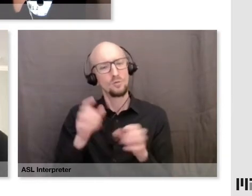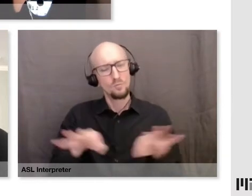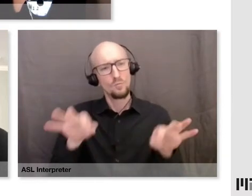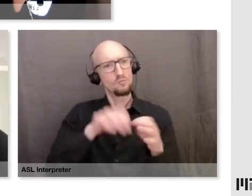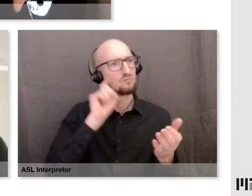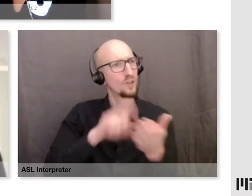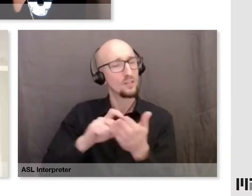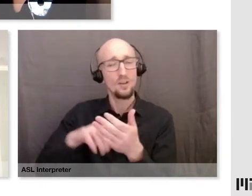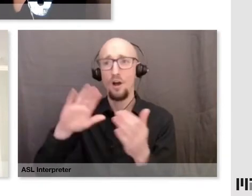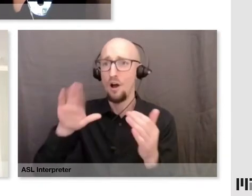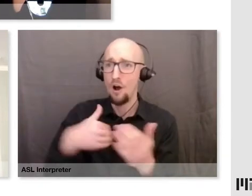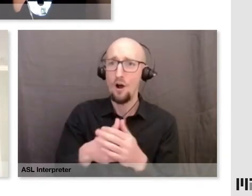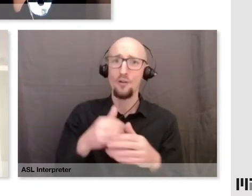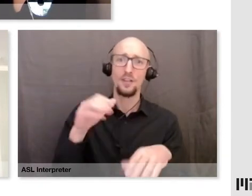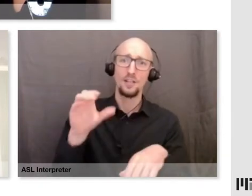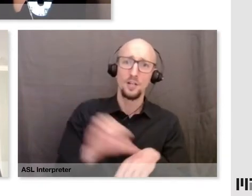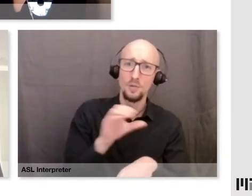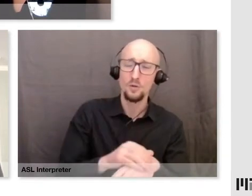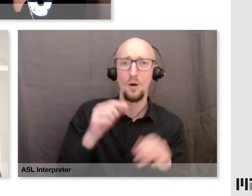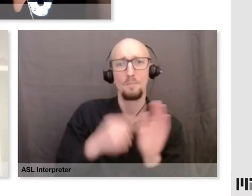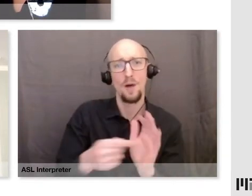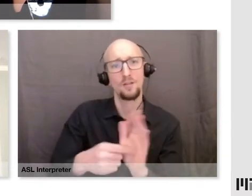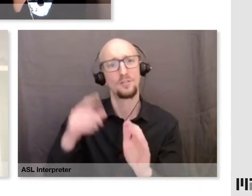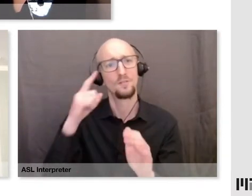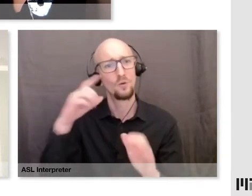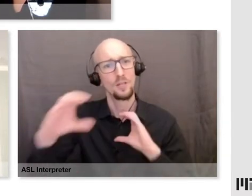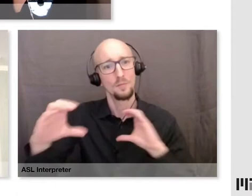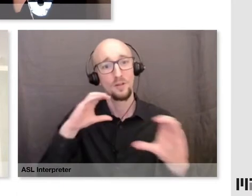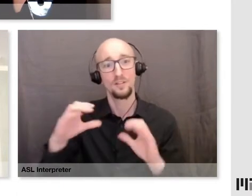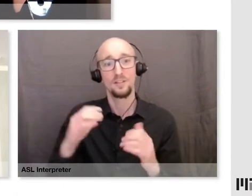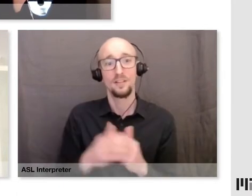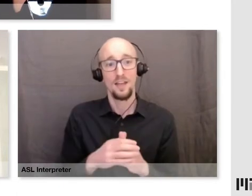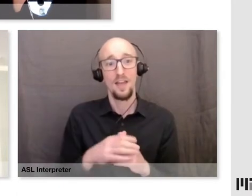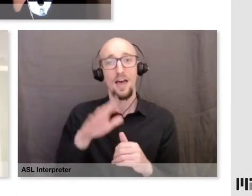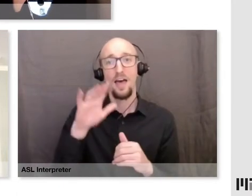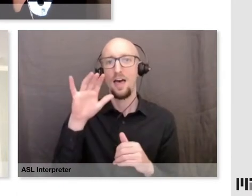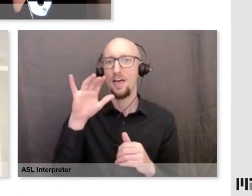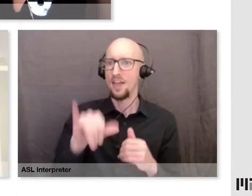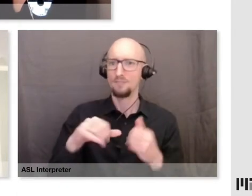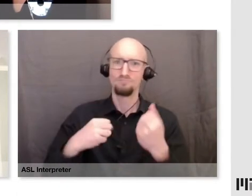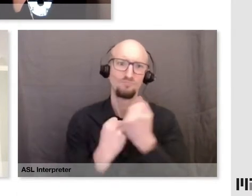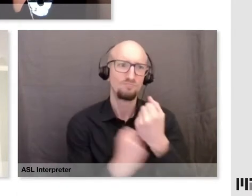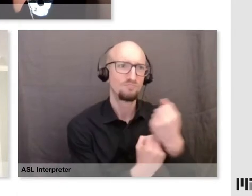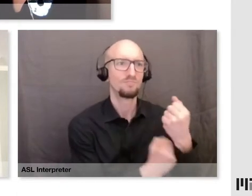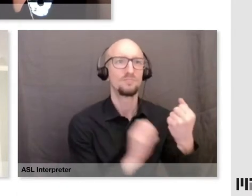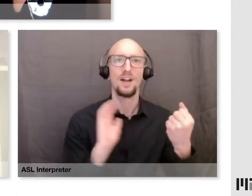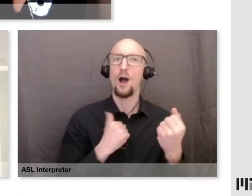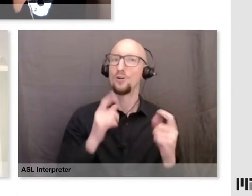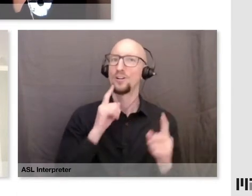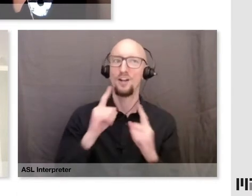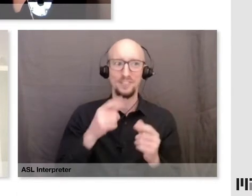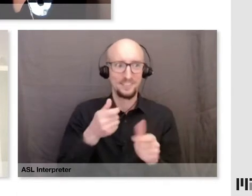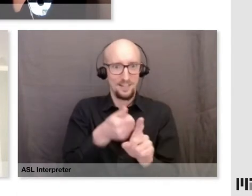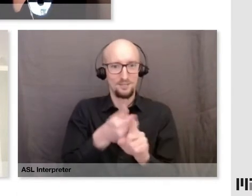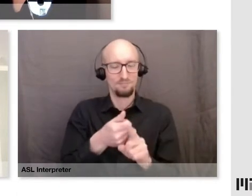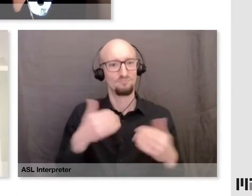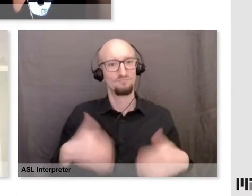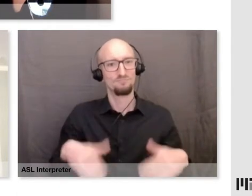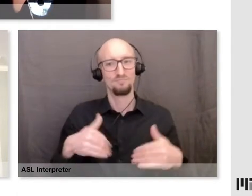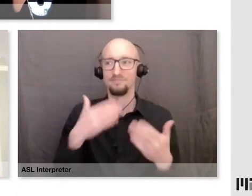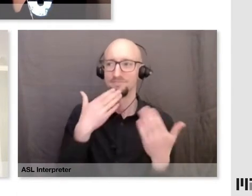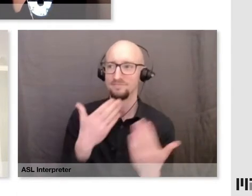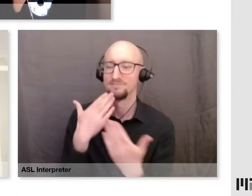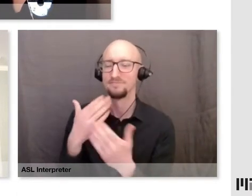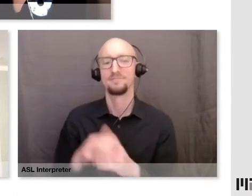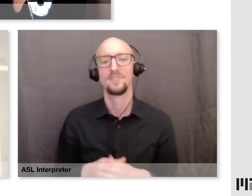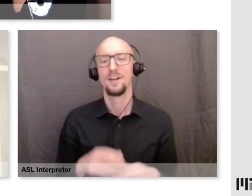of communication that subtend the unfolding of our conversation itself. So